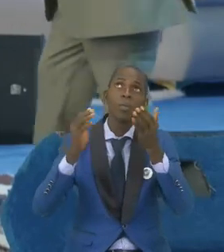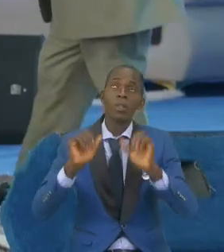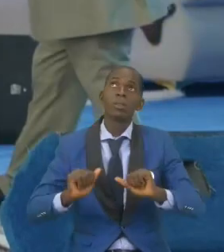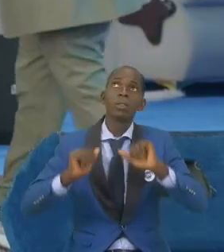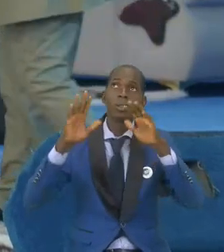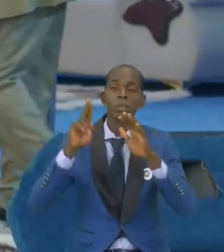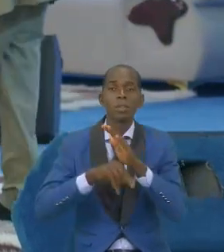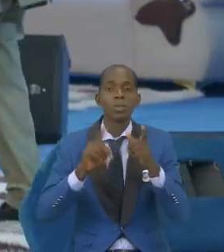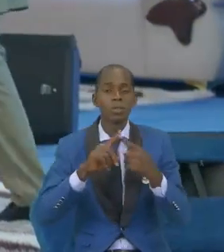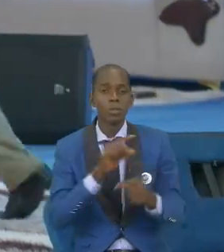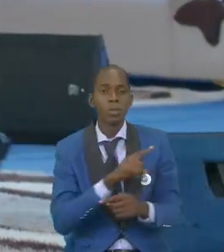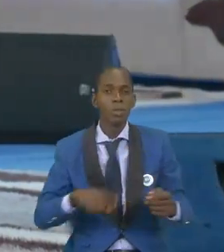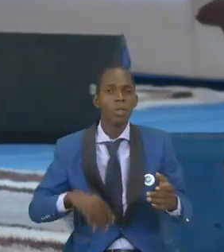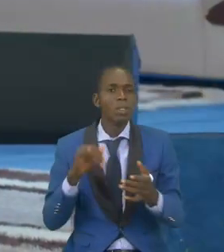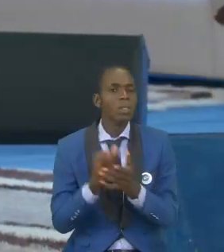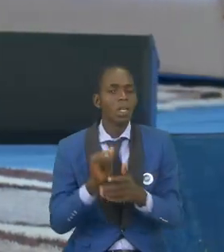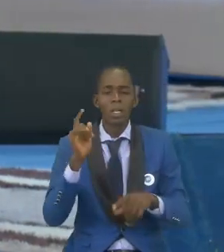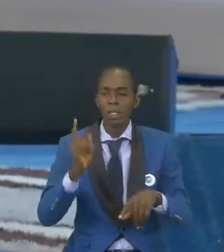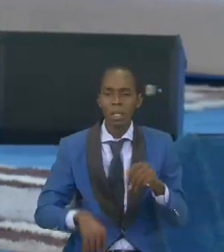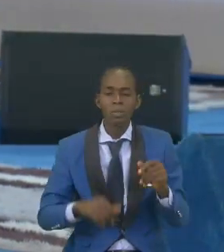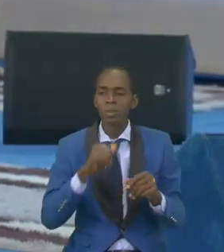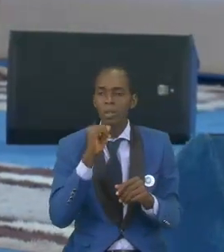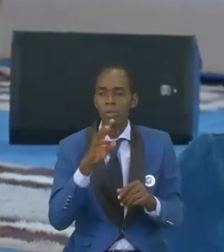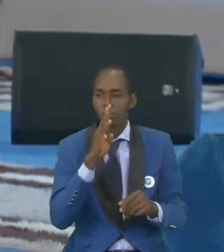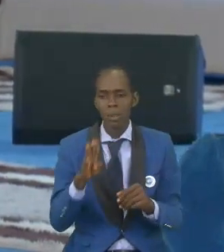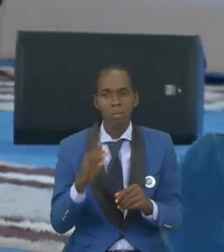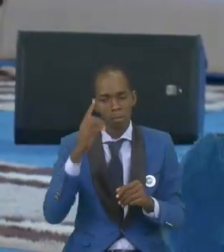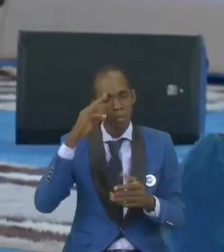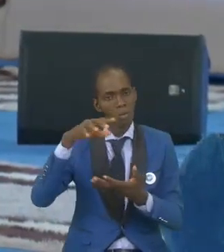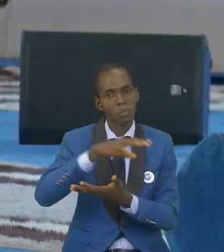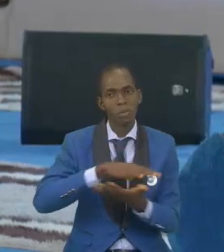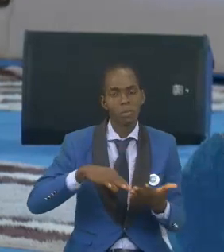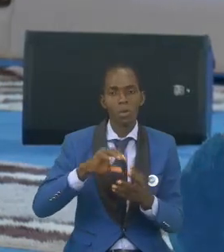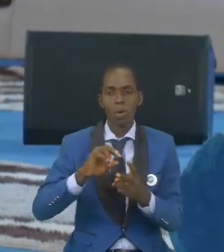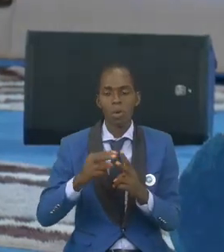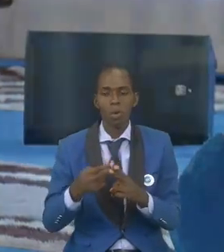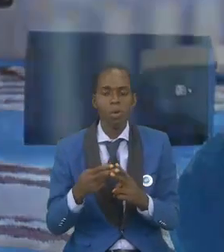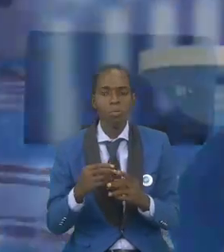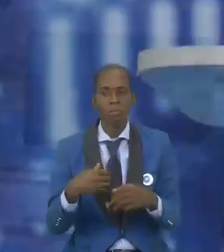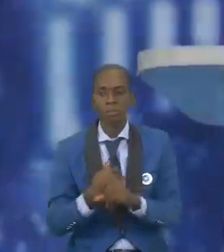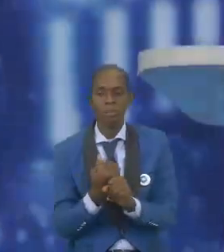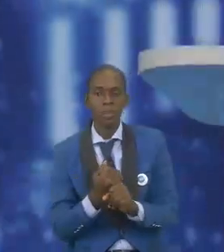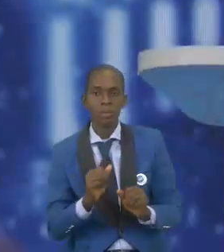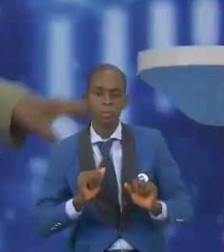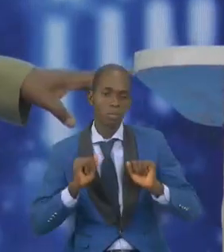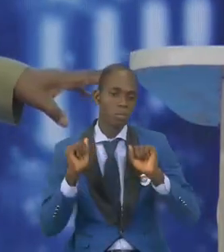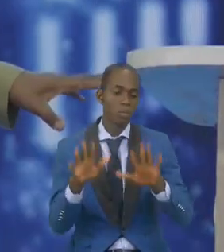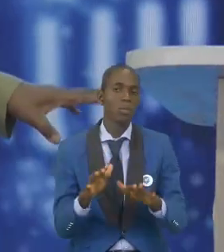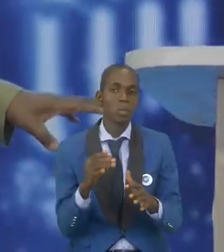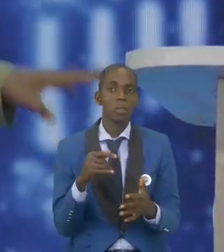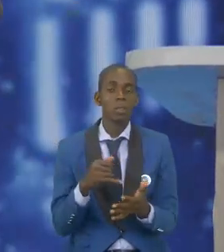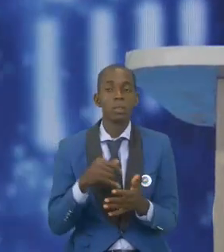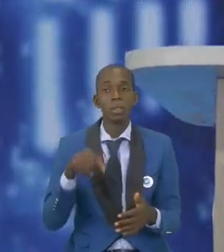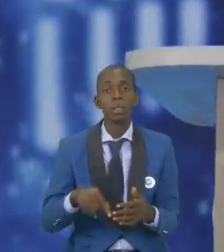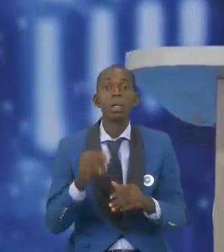You couldn't derail that man. As usual, 3 times every day,